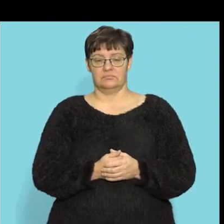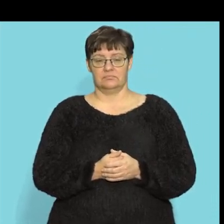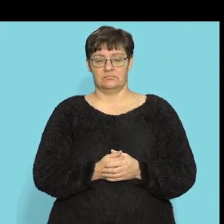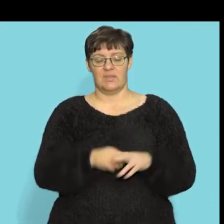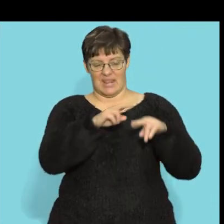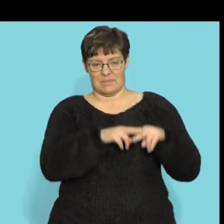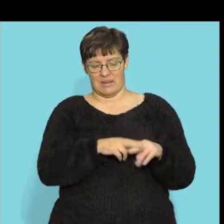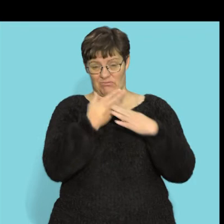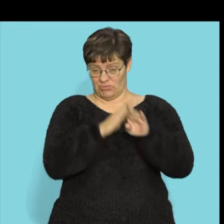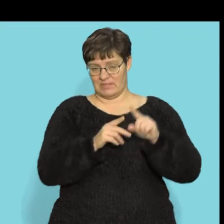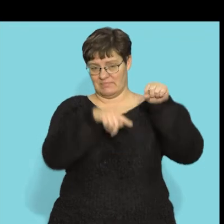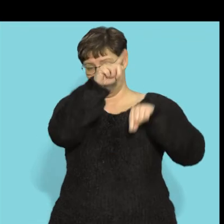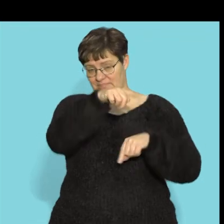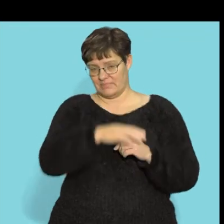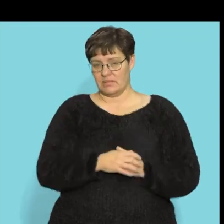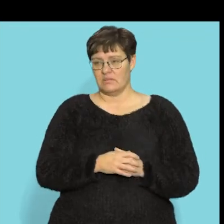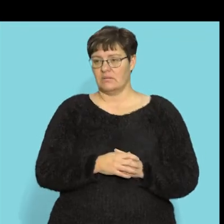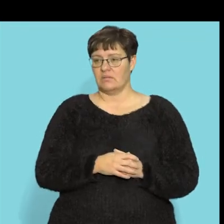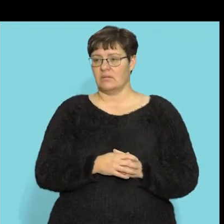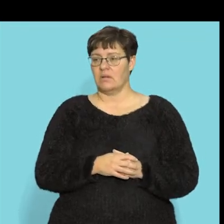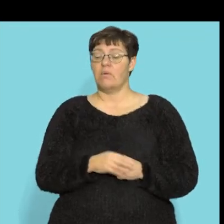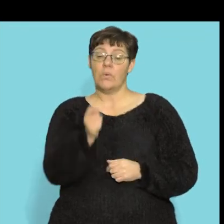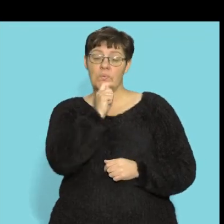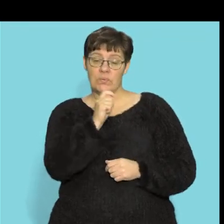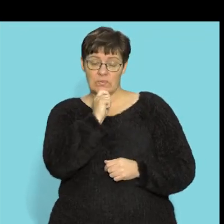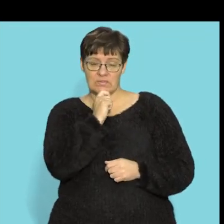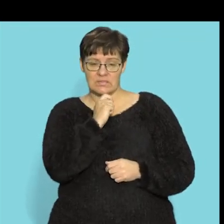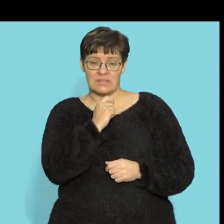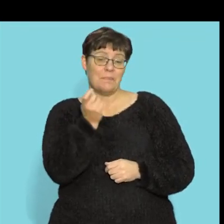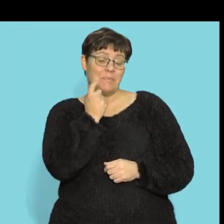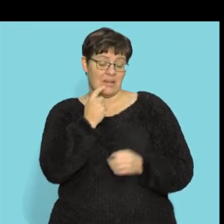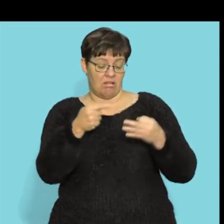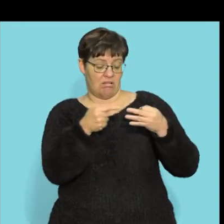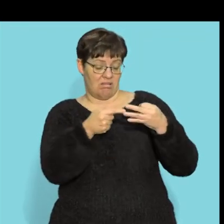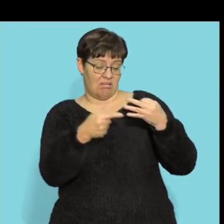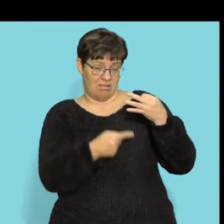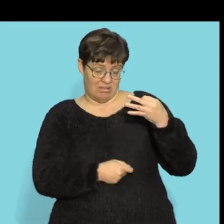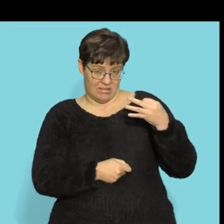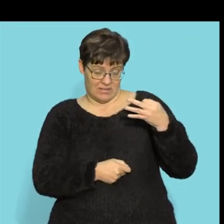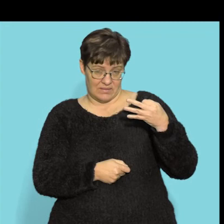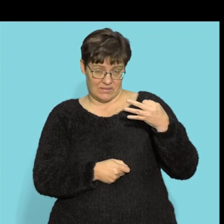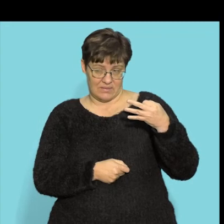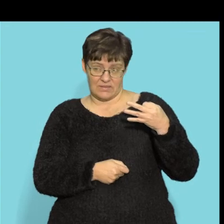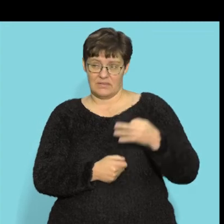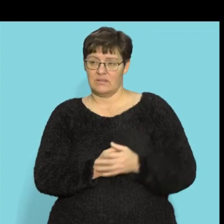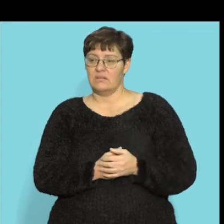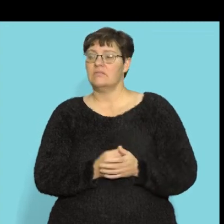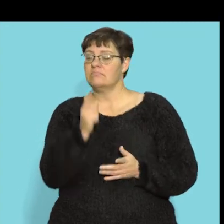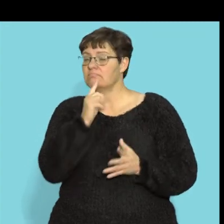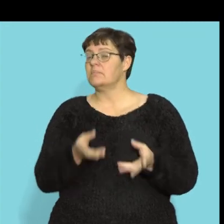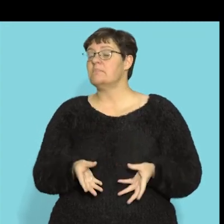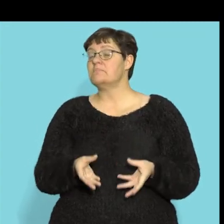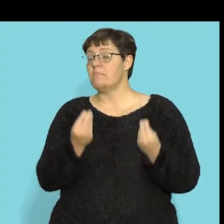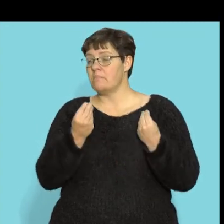So that's our dependent variable. Now, there are 3 metals that were used in this investigation. So this is a set of data that